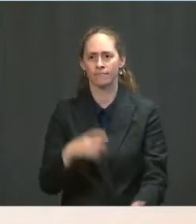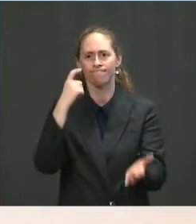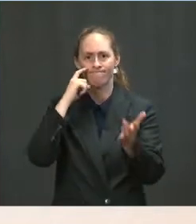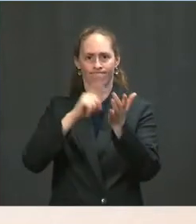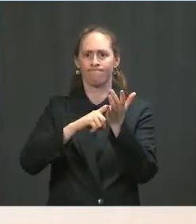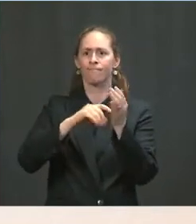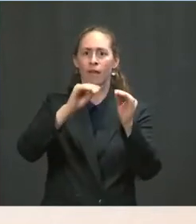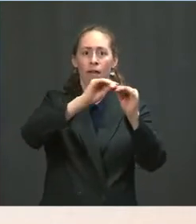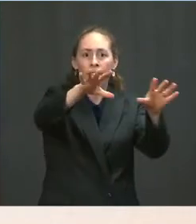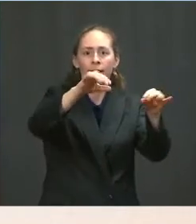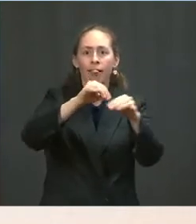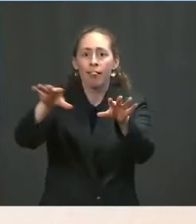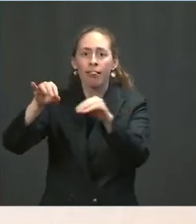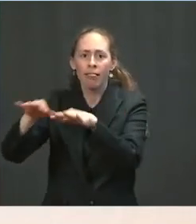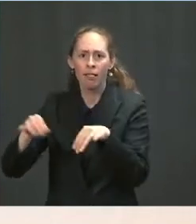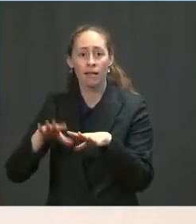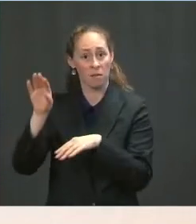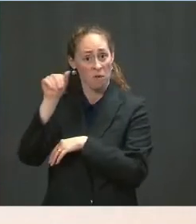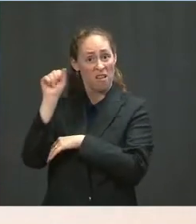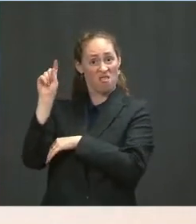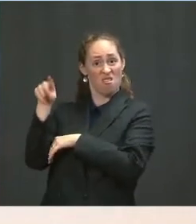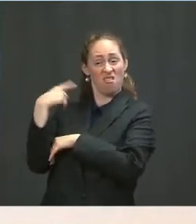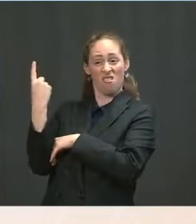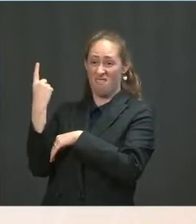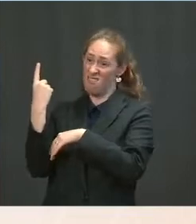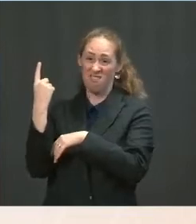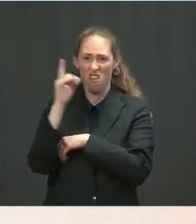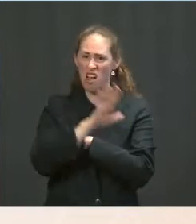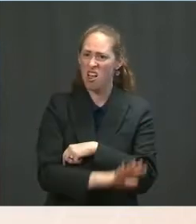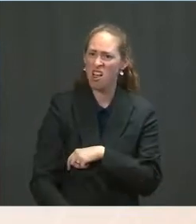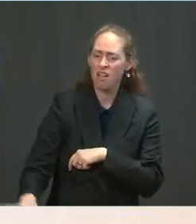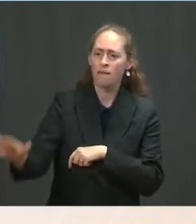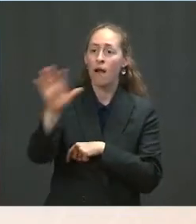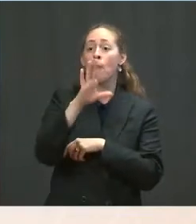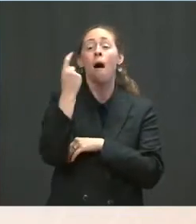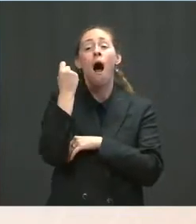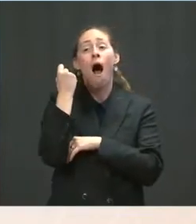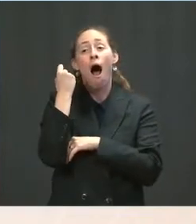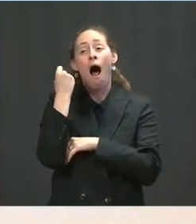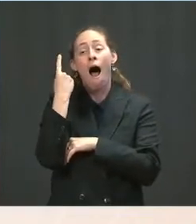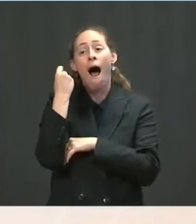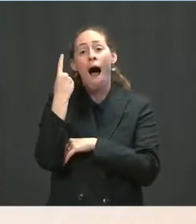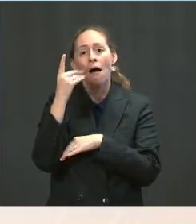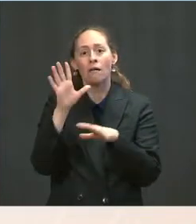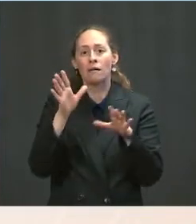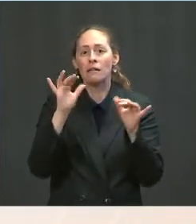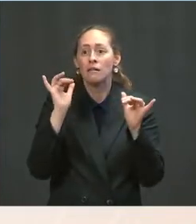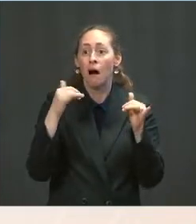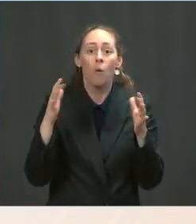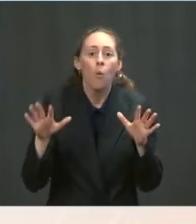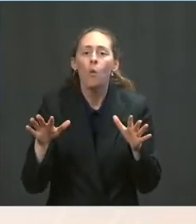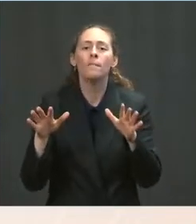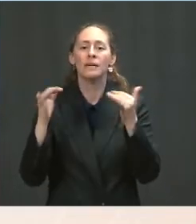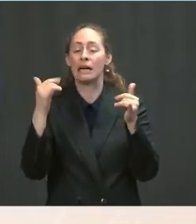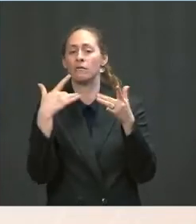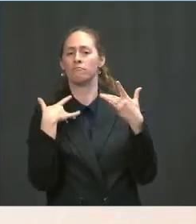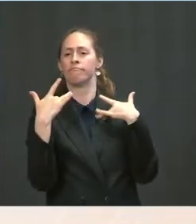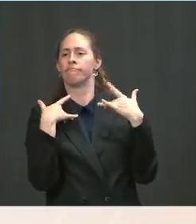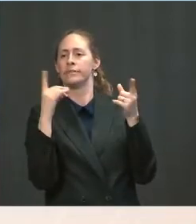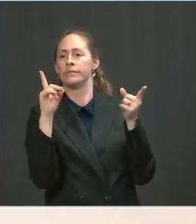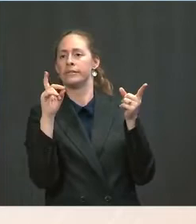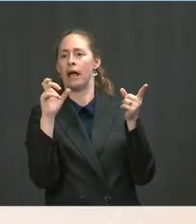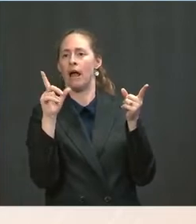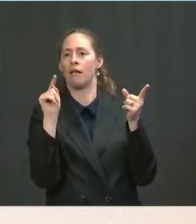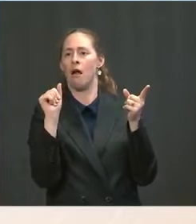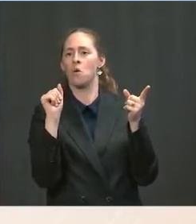there are breakthroughs, but they have been rare. But the problem is that it is now contagious, right? And so that's why they're asking